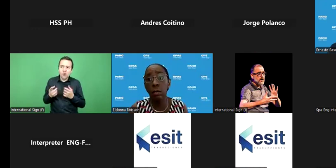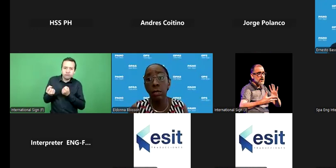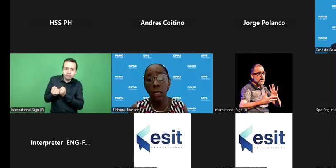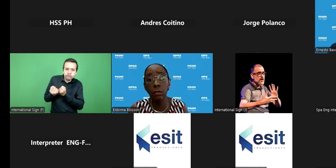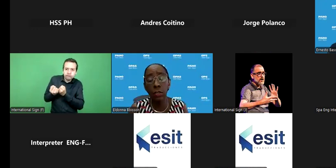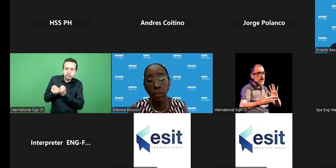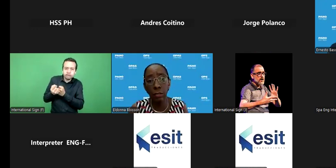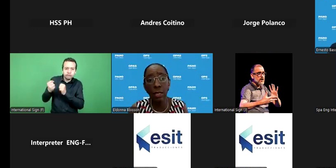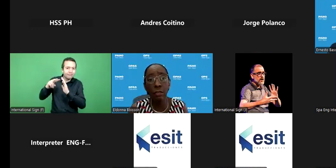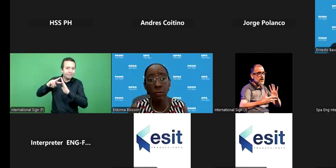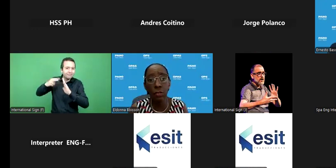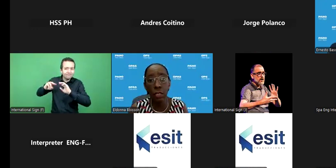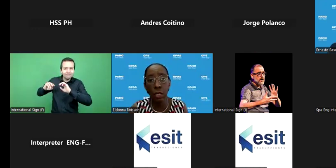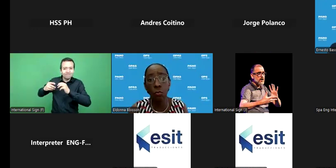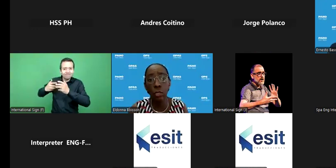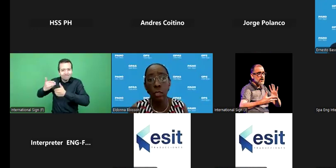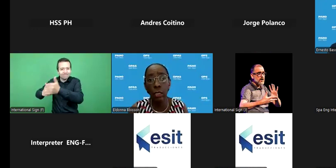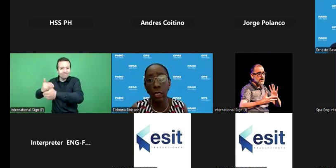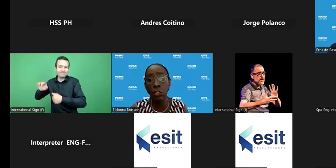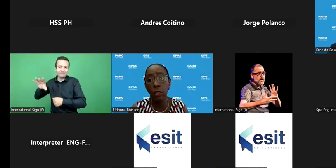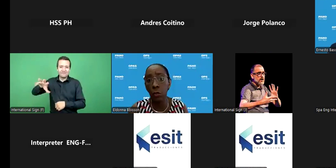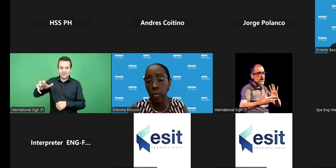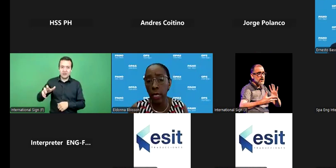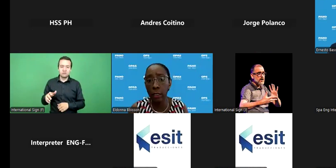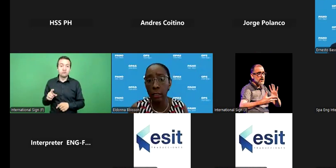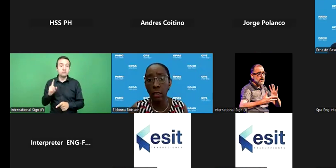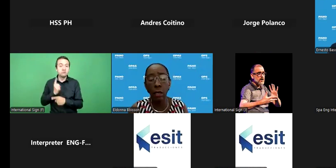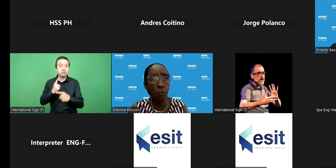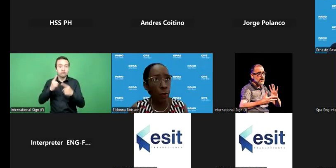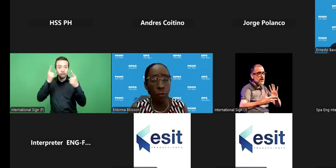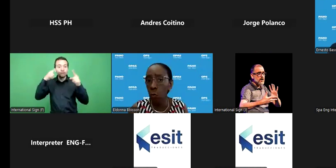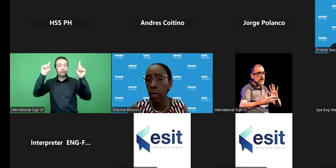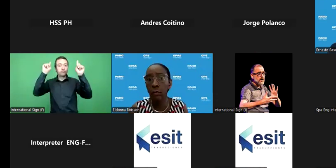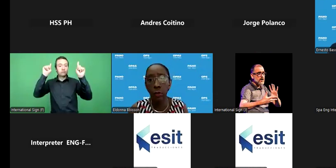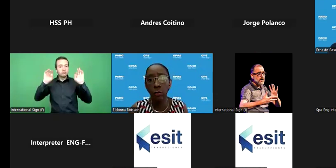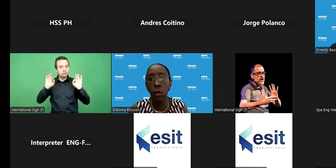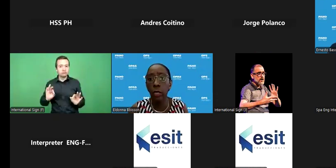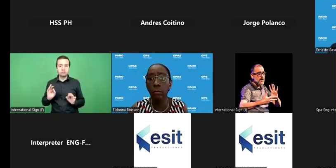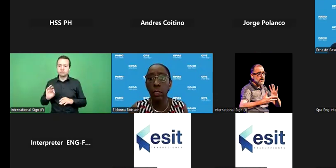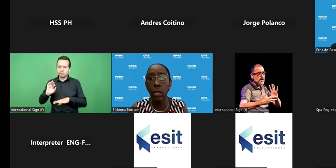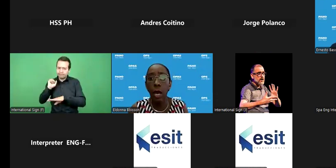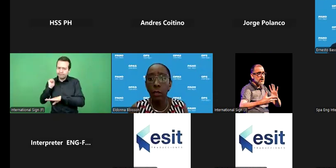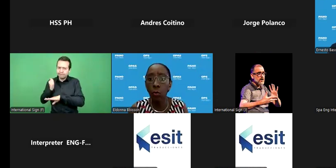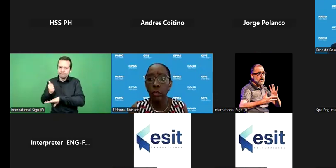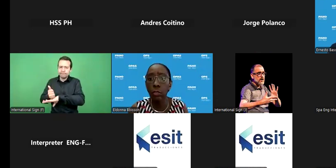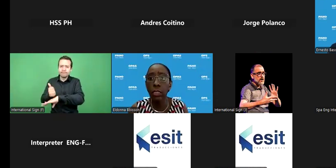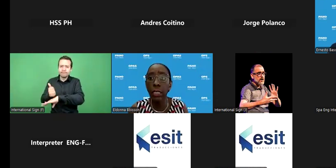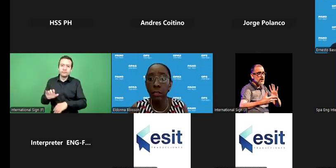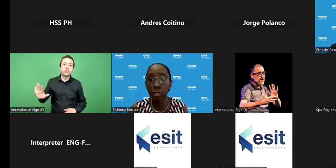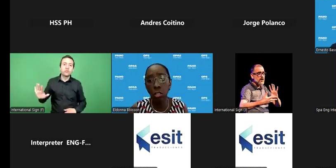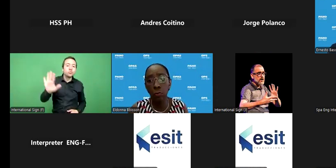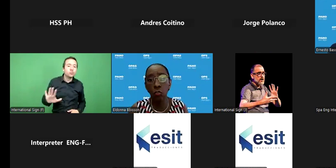success because of the extent of stakeholder engagement that we had. Very wide, very wide. And also